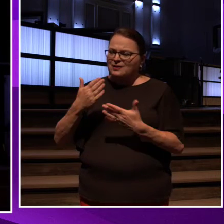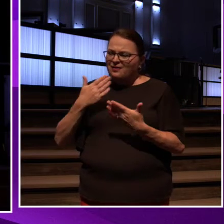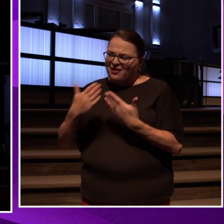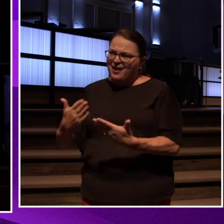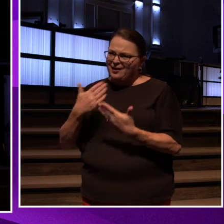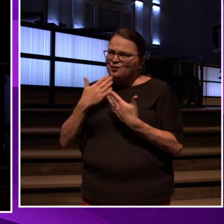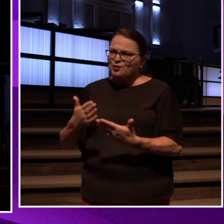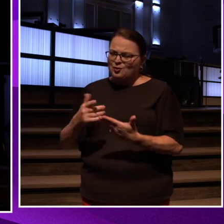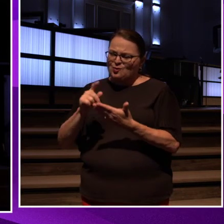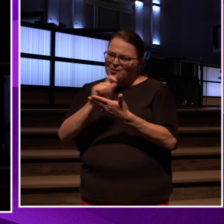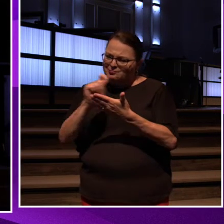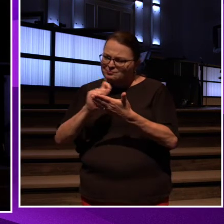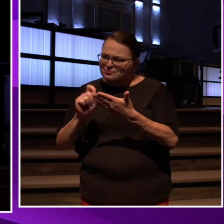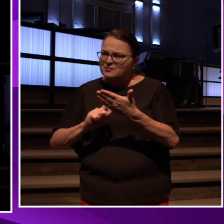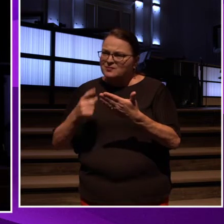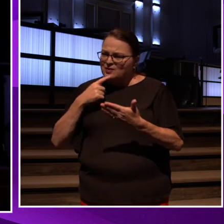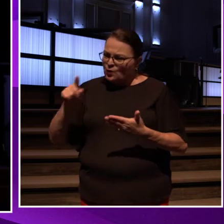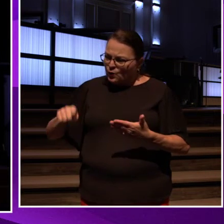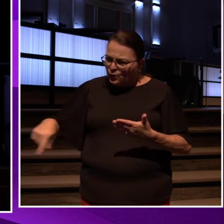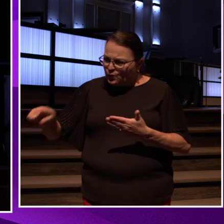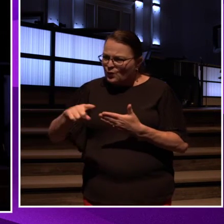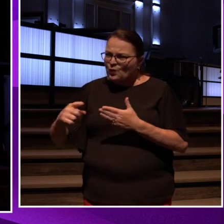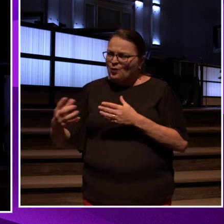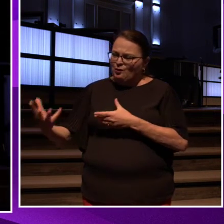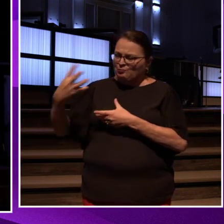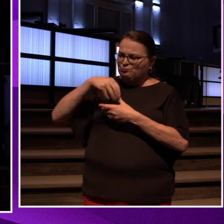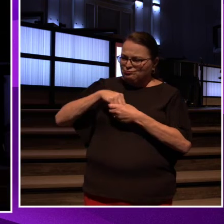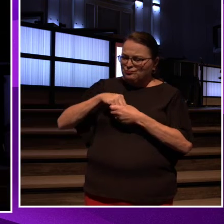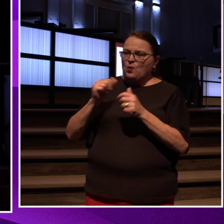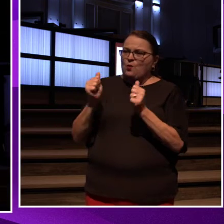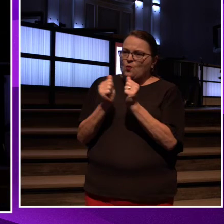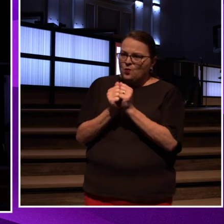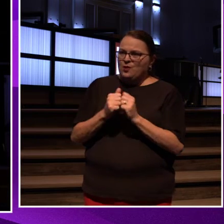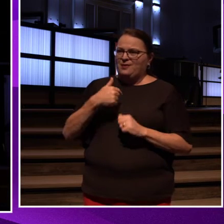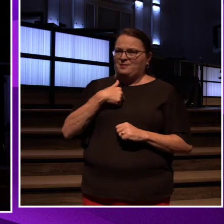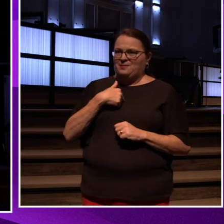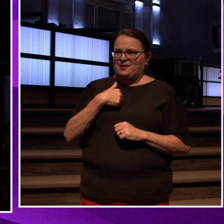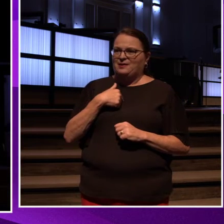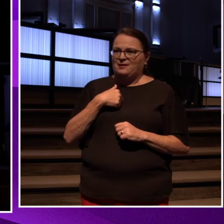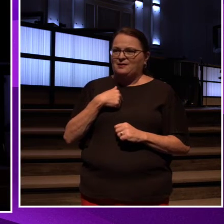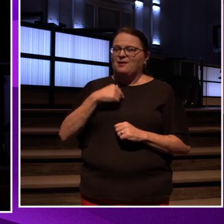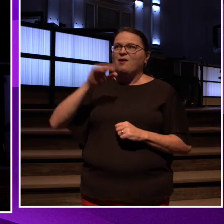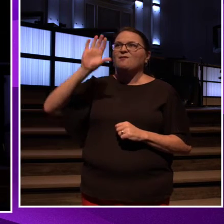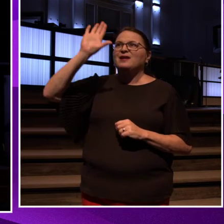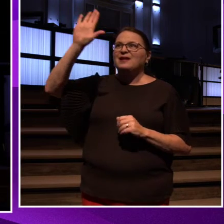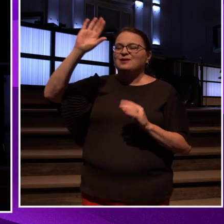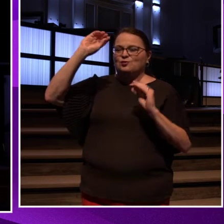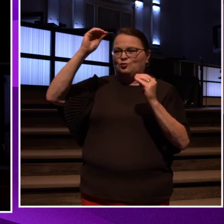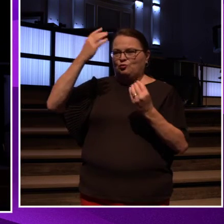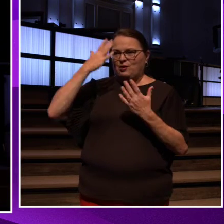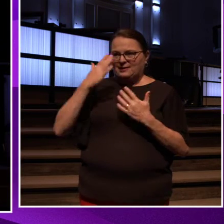them, he said, "You are partakers with me of God's grace.